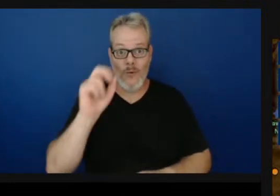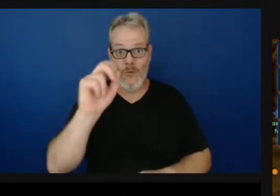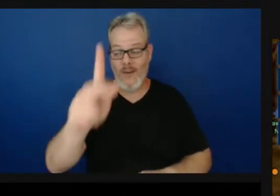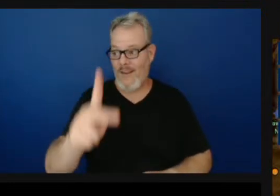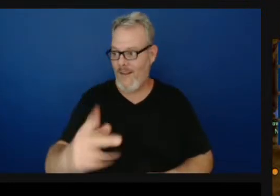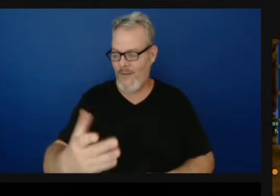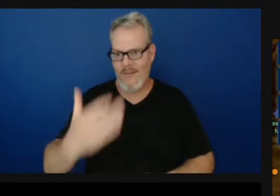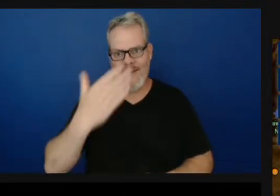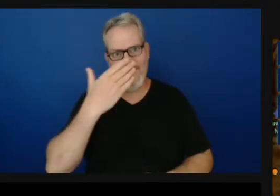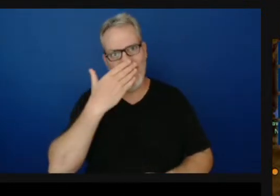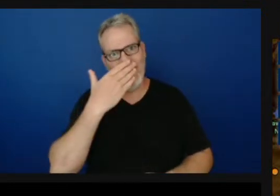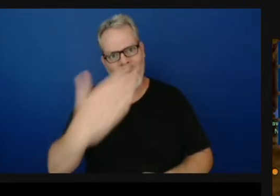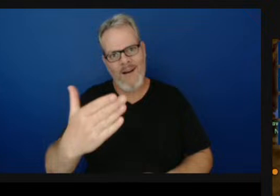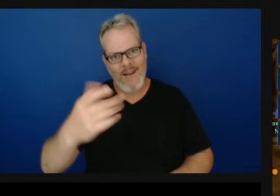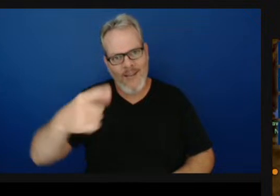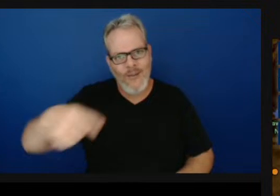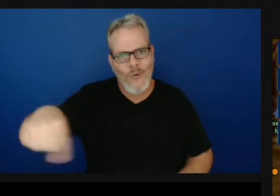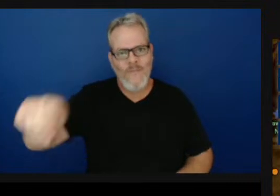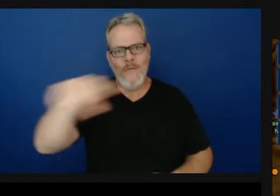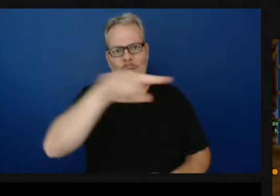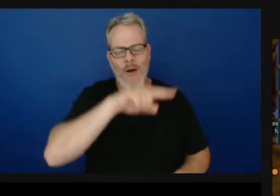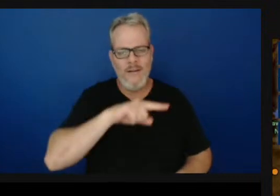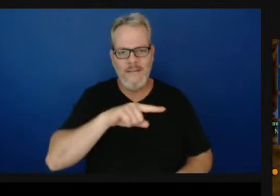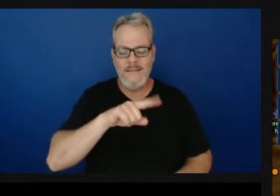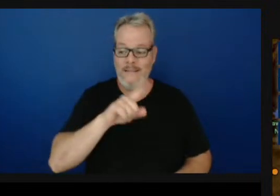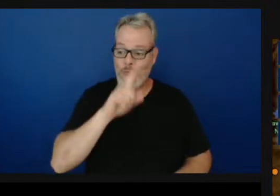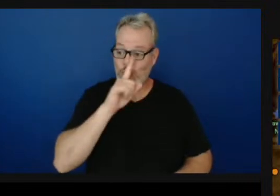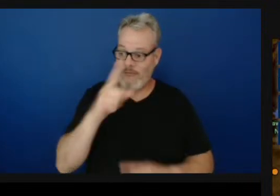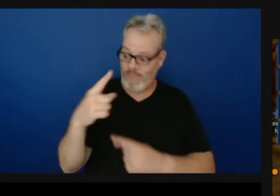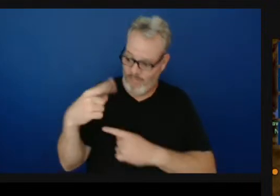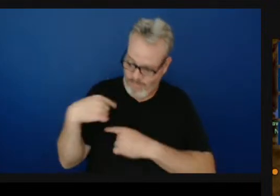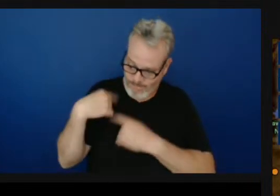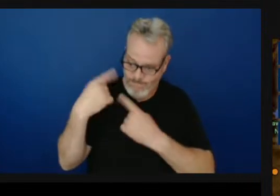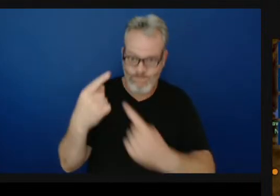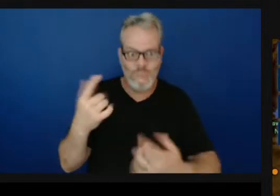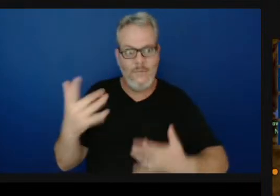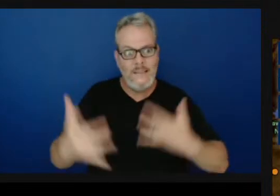everybody. It's been an exciting week here.